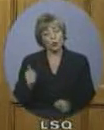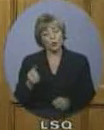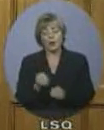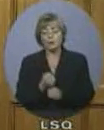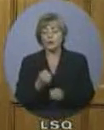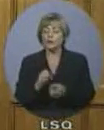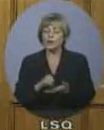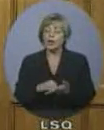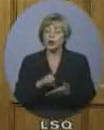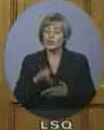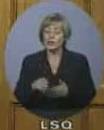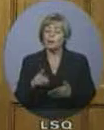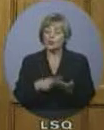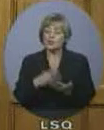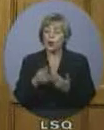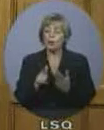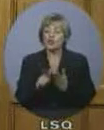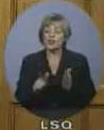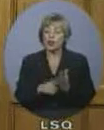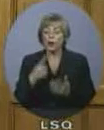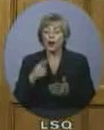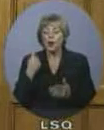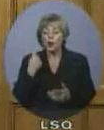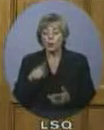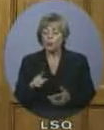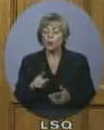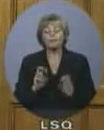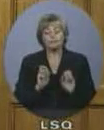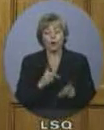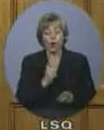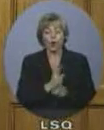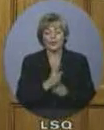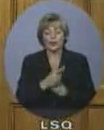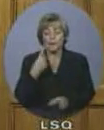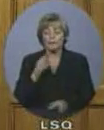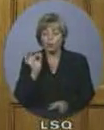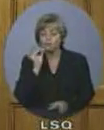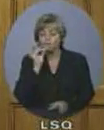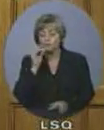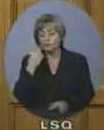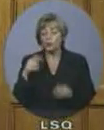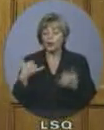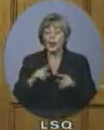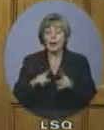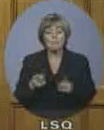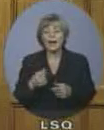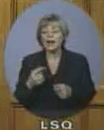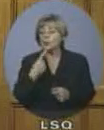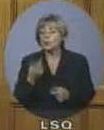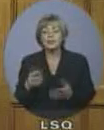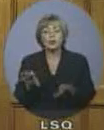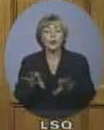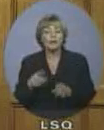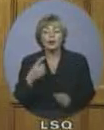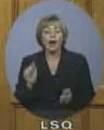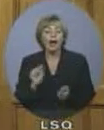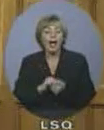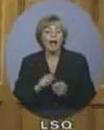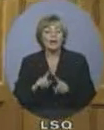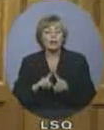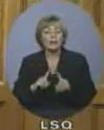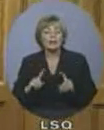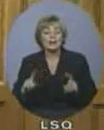mention of what he would do to combat the serious drug traffickers and producers that threaten the safety of our communities. Can the Minister of Justice please update the House on what our